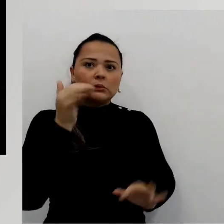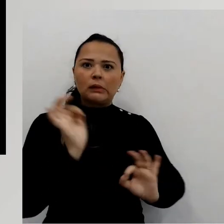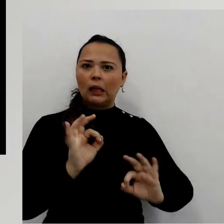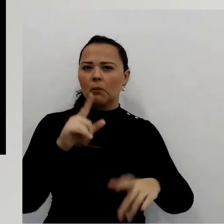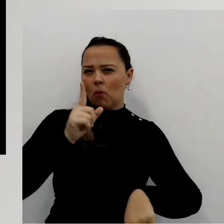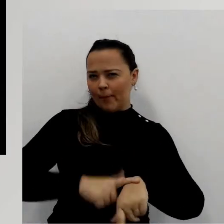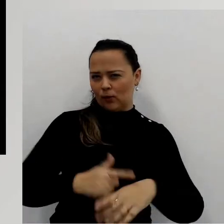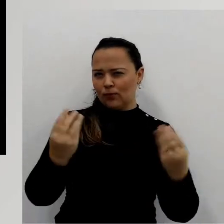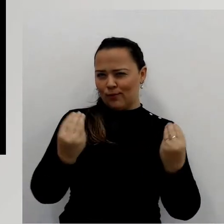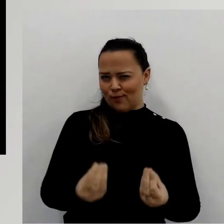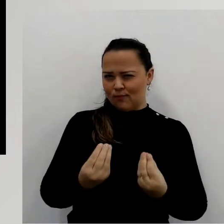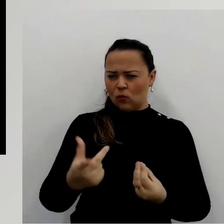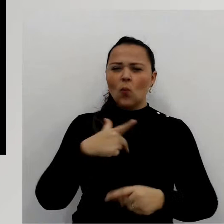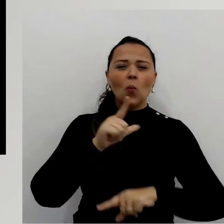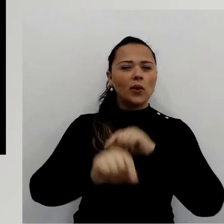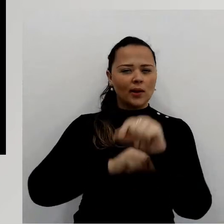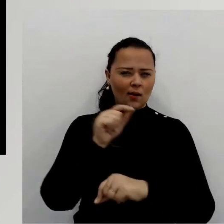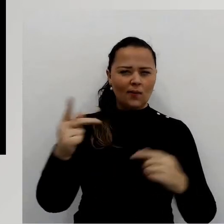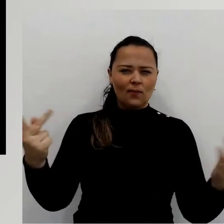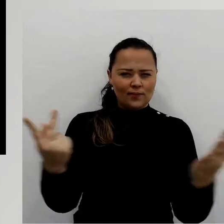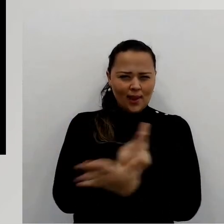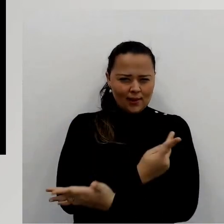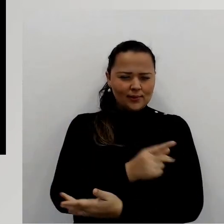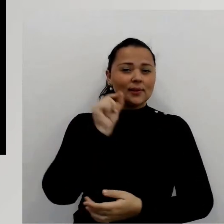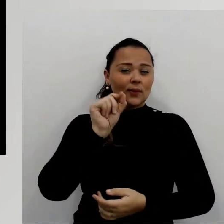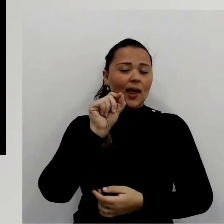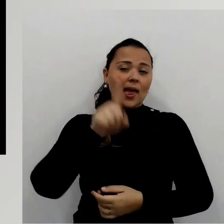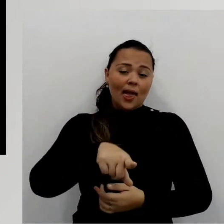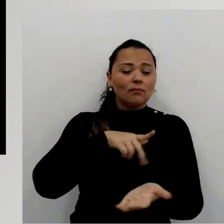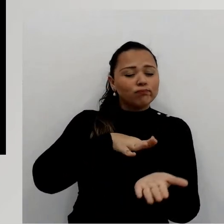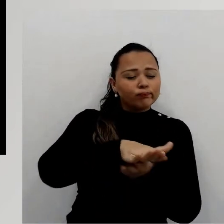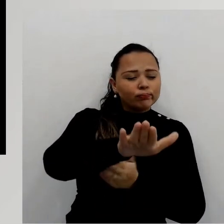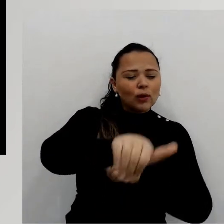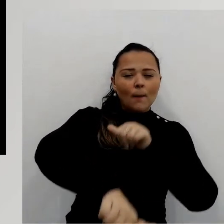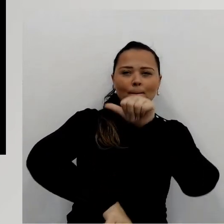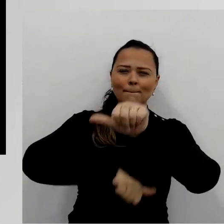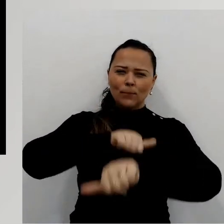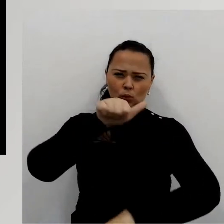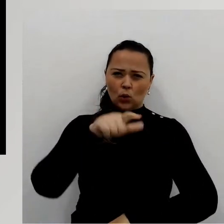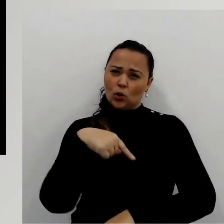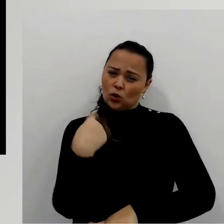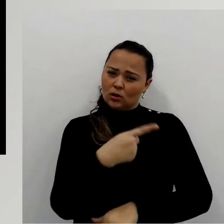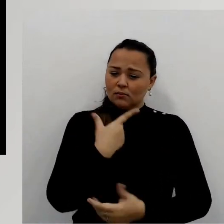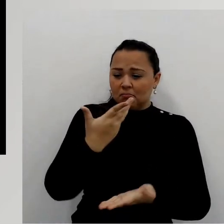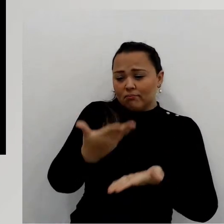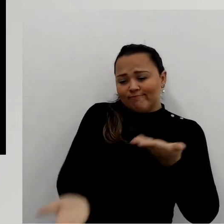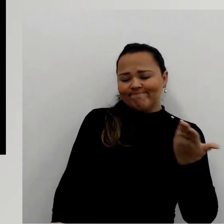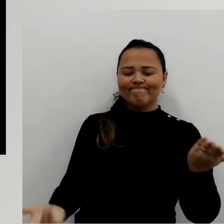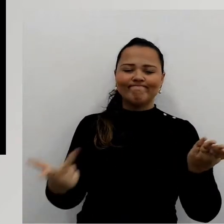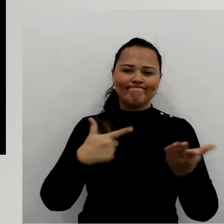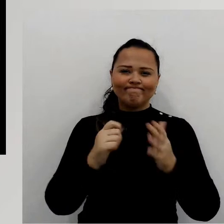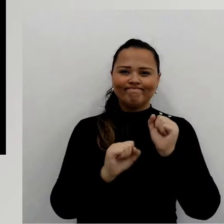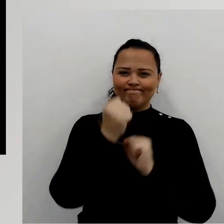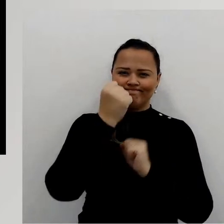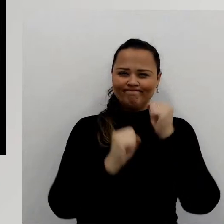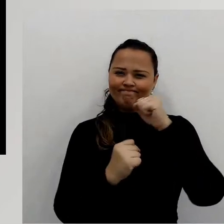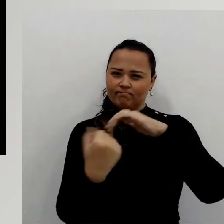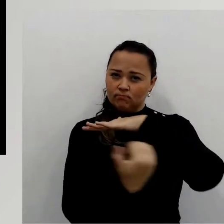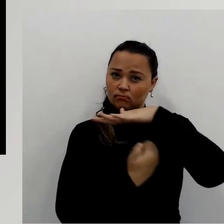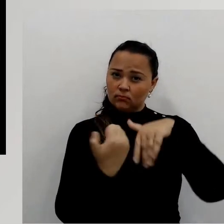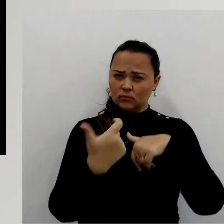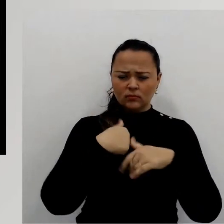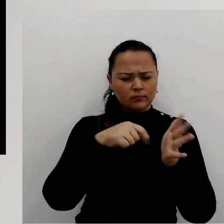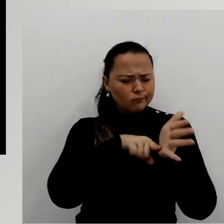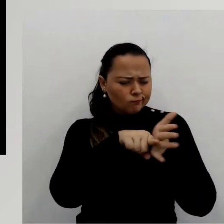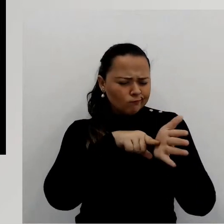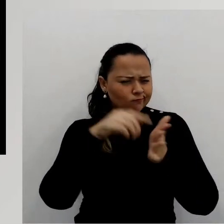printing changed, and we lost a major part of the printing industry. Now, all of my statistics are based on the United States, but they are